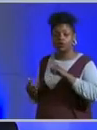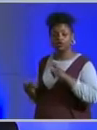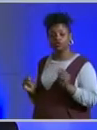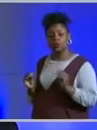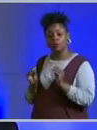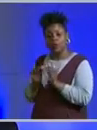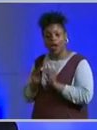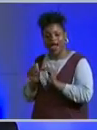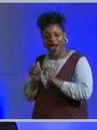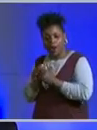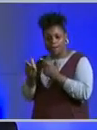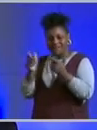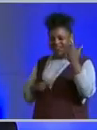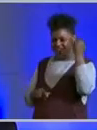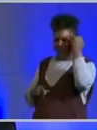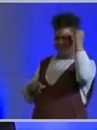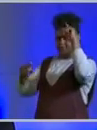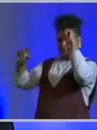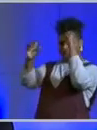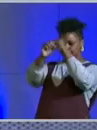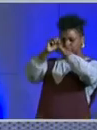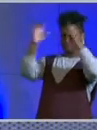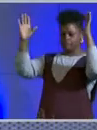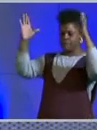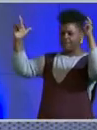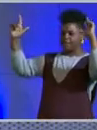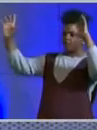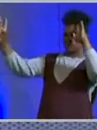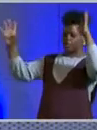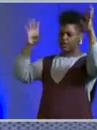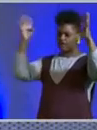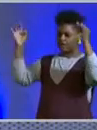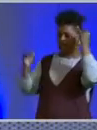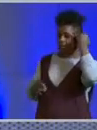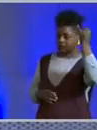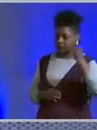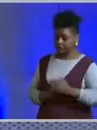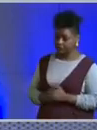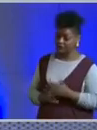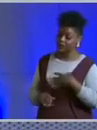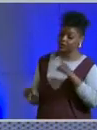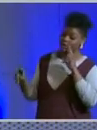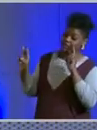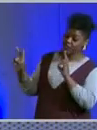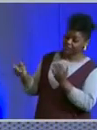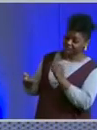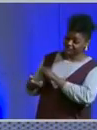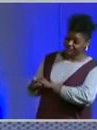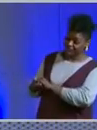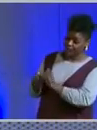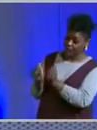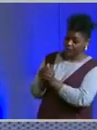ideas and creative ideas to make that happen. And we're looking forward to partnering with neighborhoods across the city.